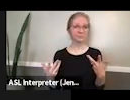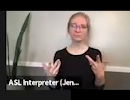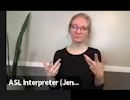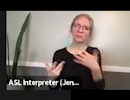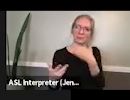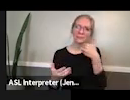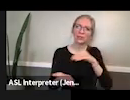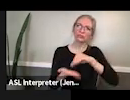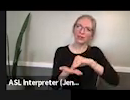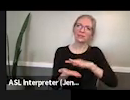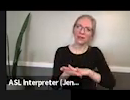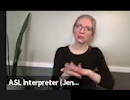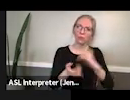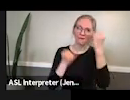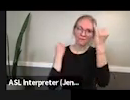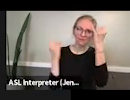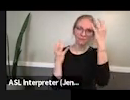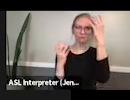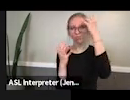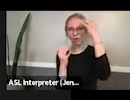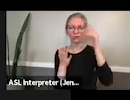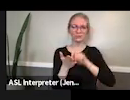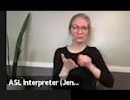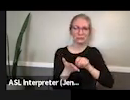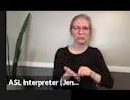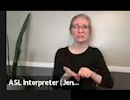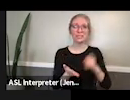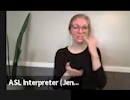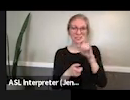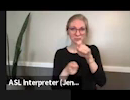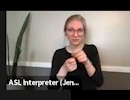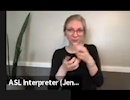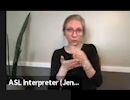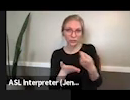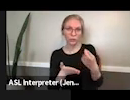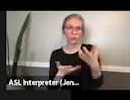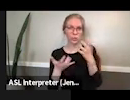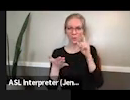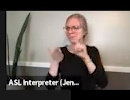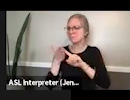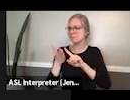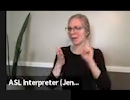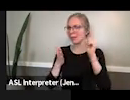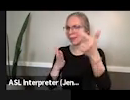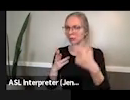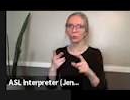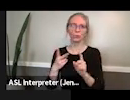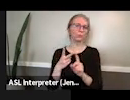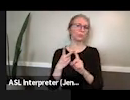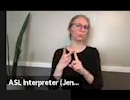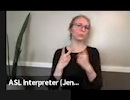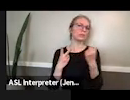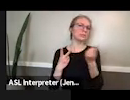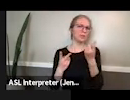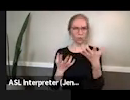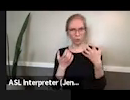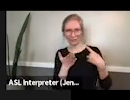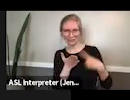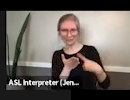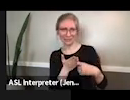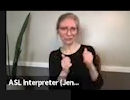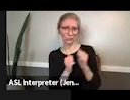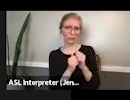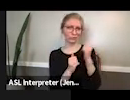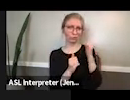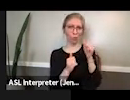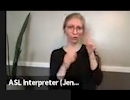want to do. If there's a certain resource you want to look up, if there's something about which you want to talk with an audiologist,